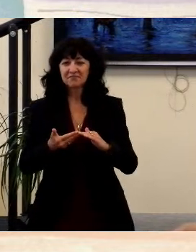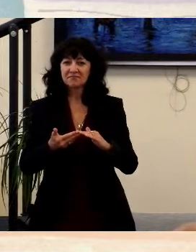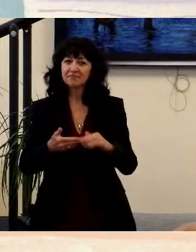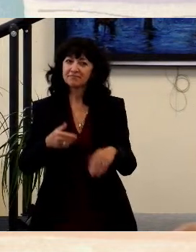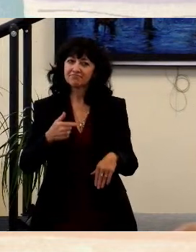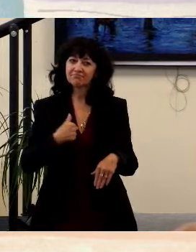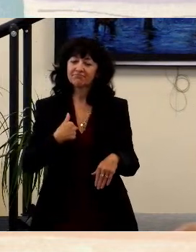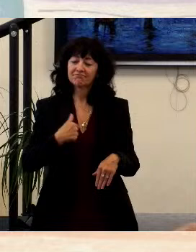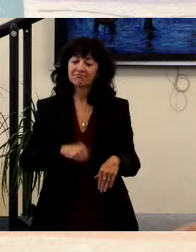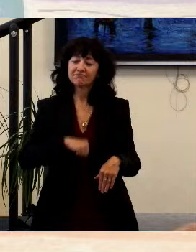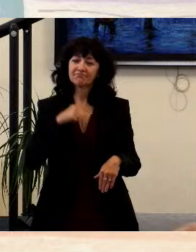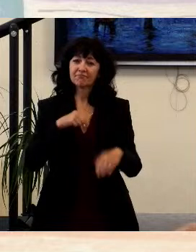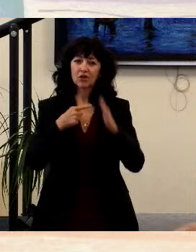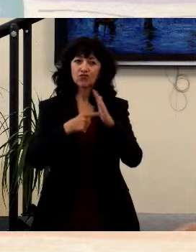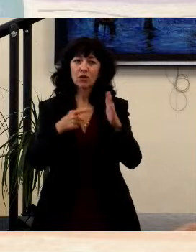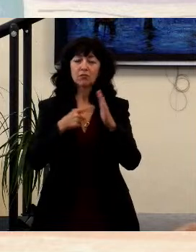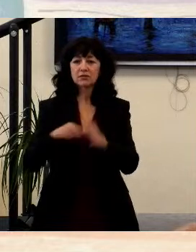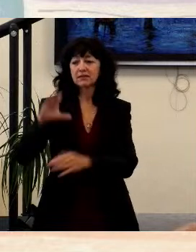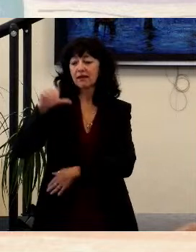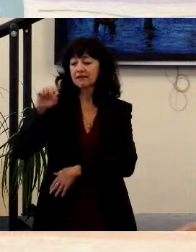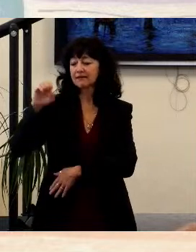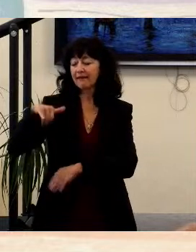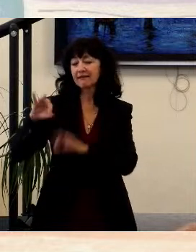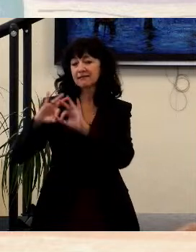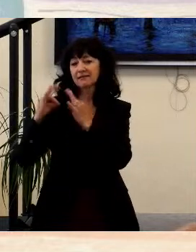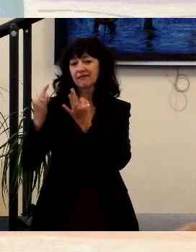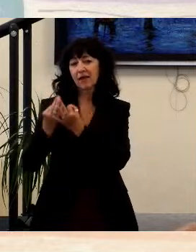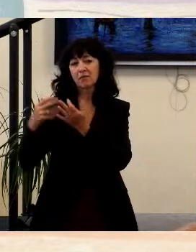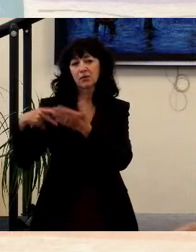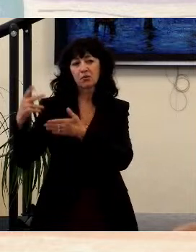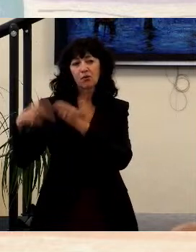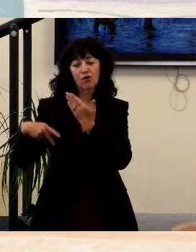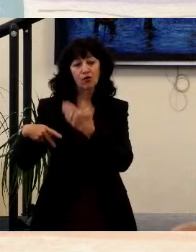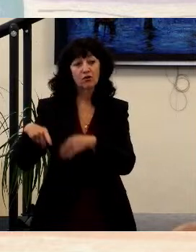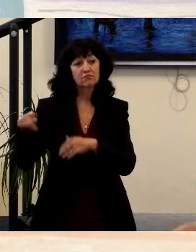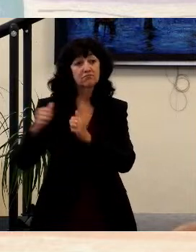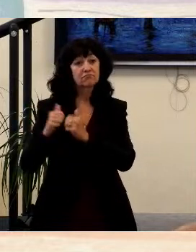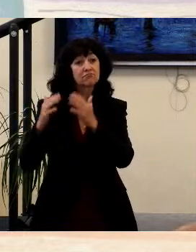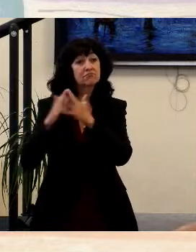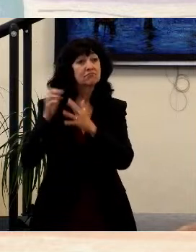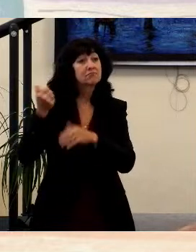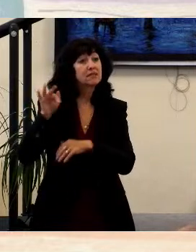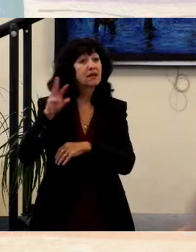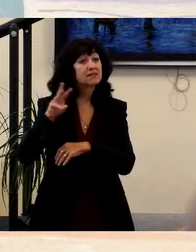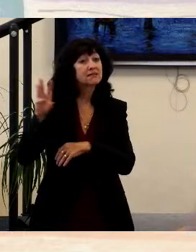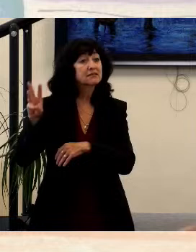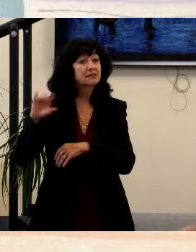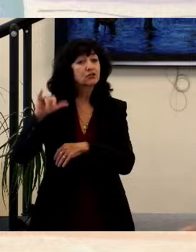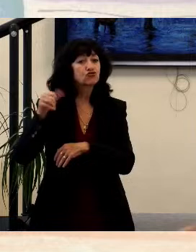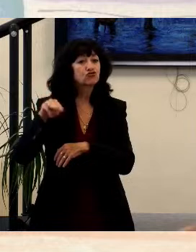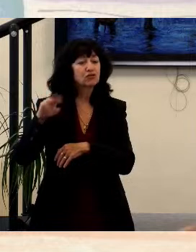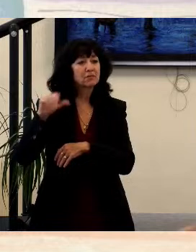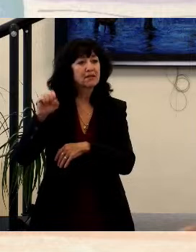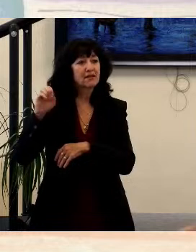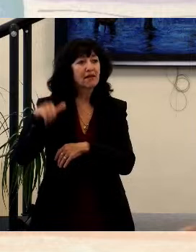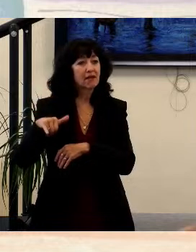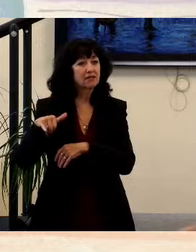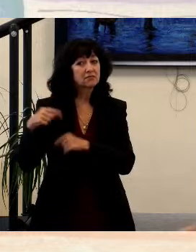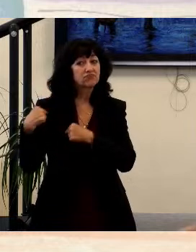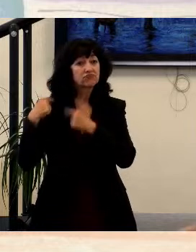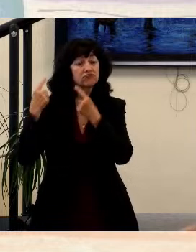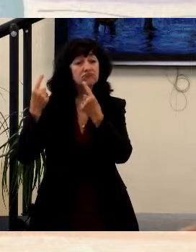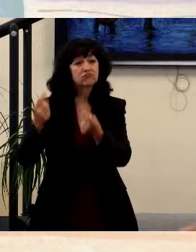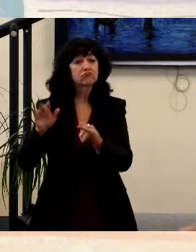Family Programs, an organization that, since its founding in 1966 by Jim Casey, has been